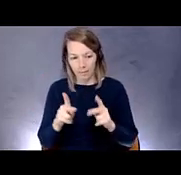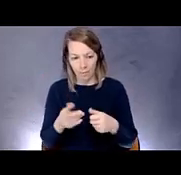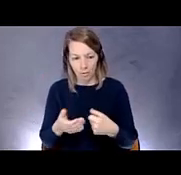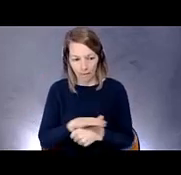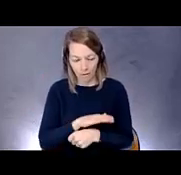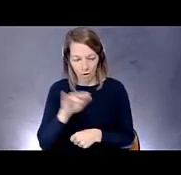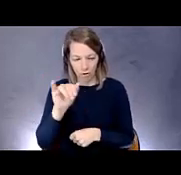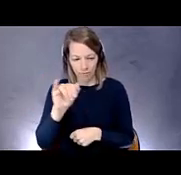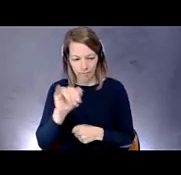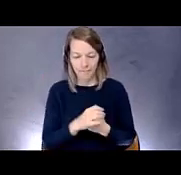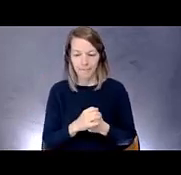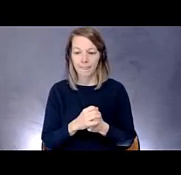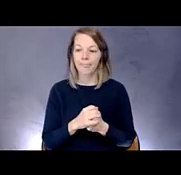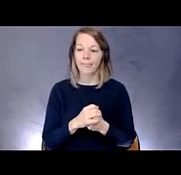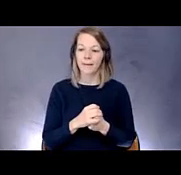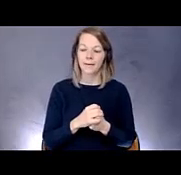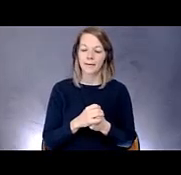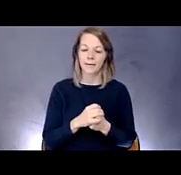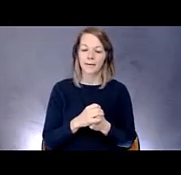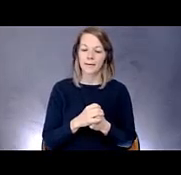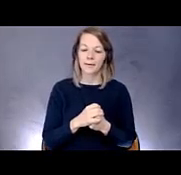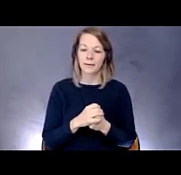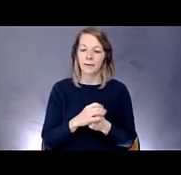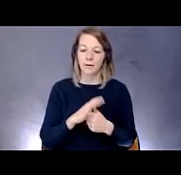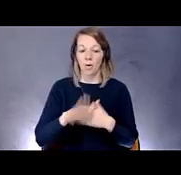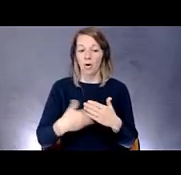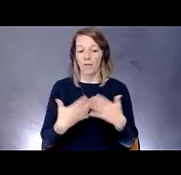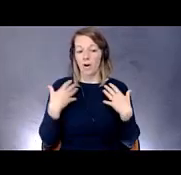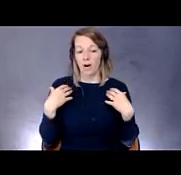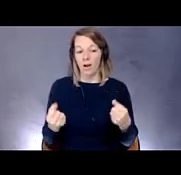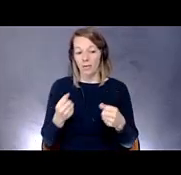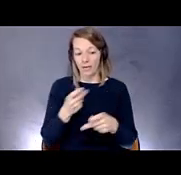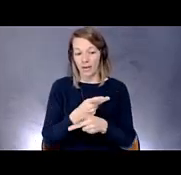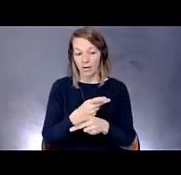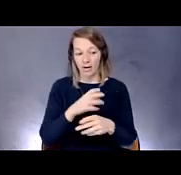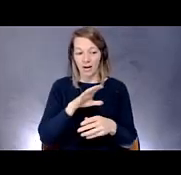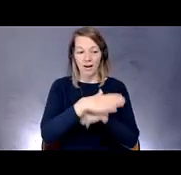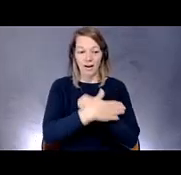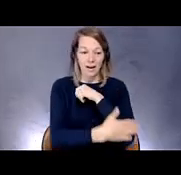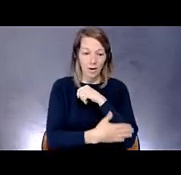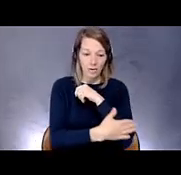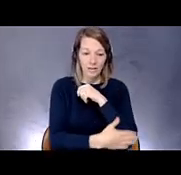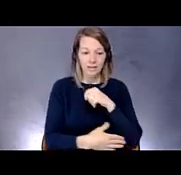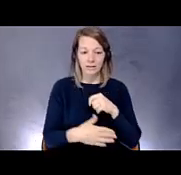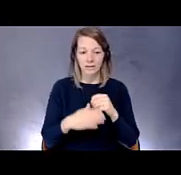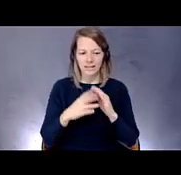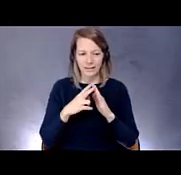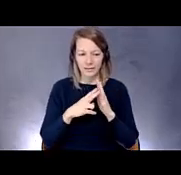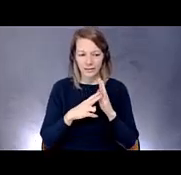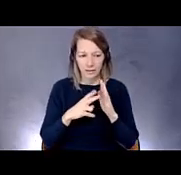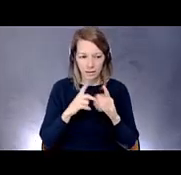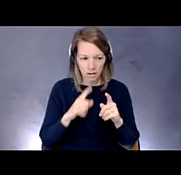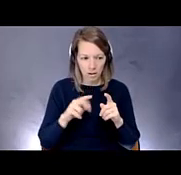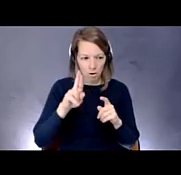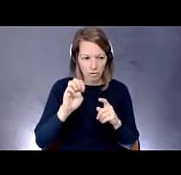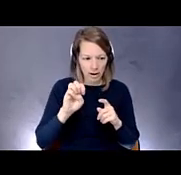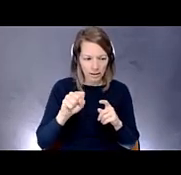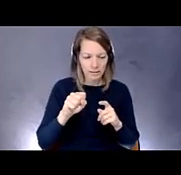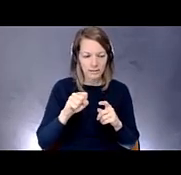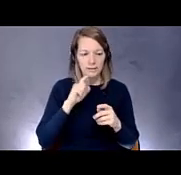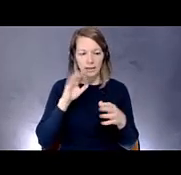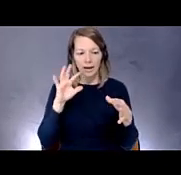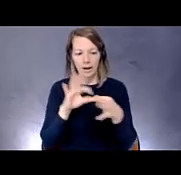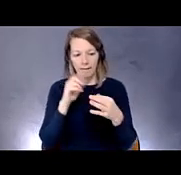I want to just a quick shout out, all of our healthcare providers, counties, regional accountable entities are raised, Connect for Health Colorado,